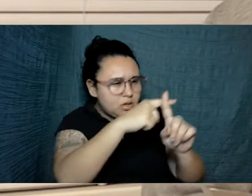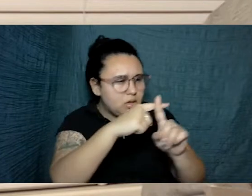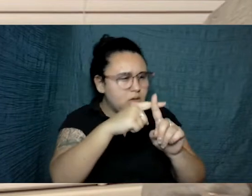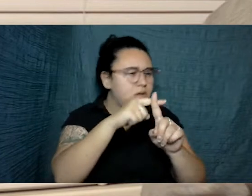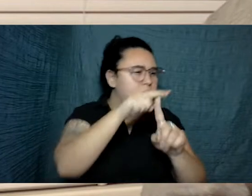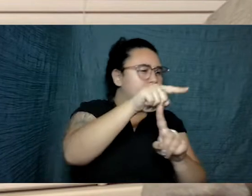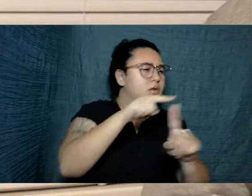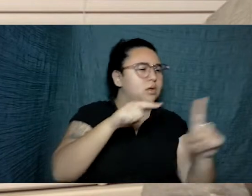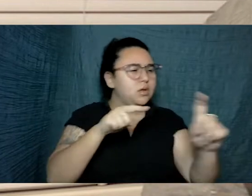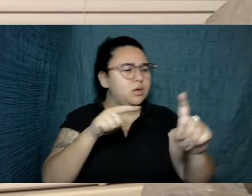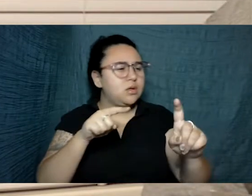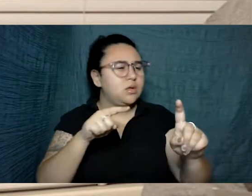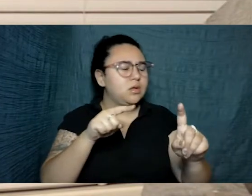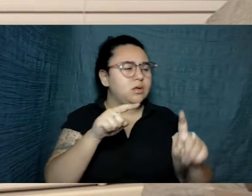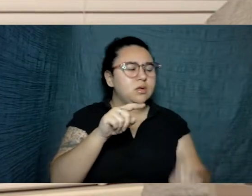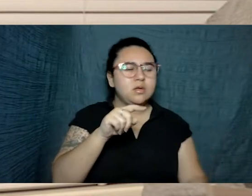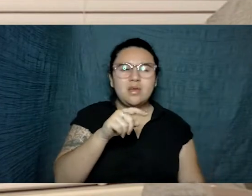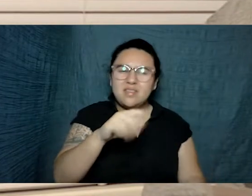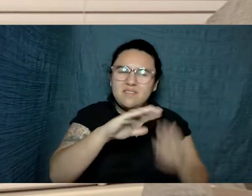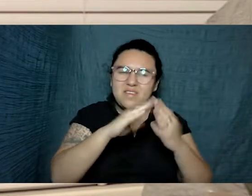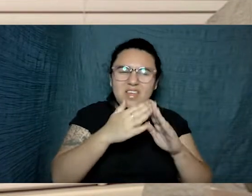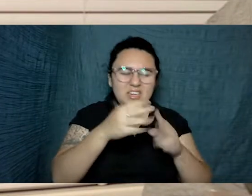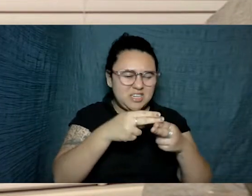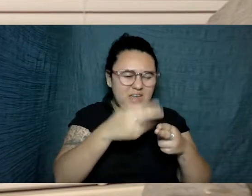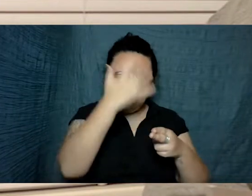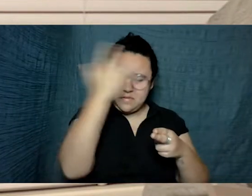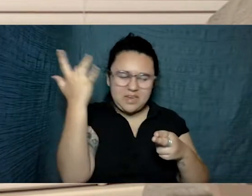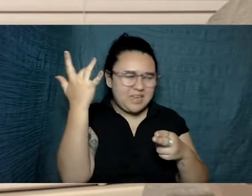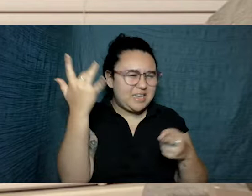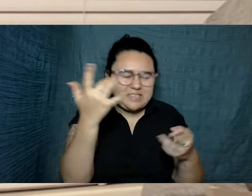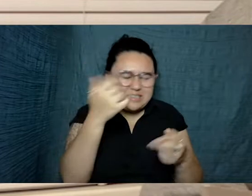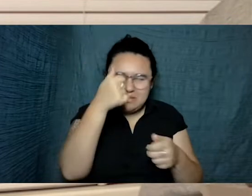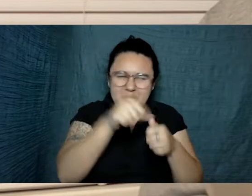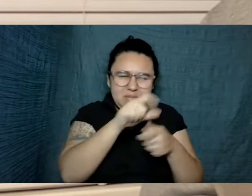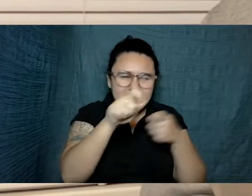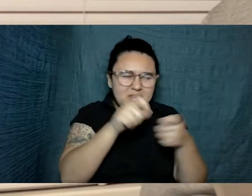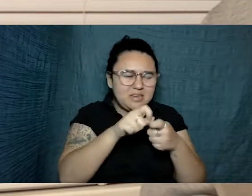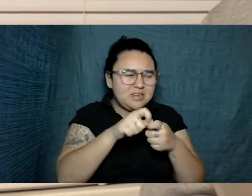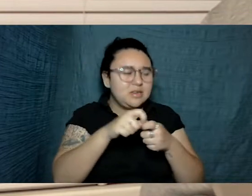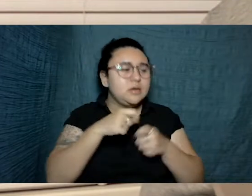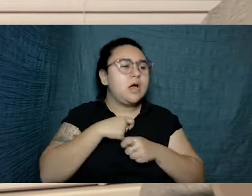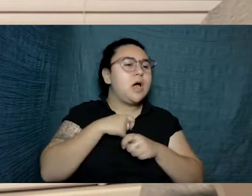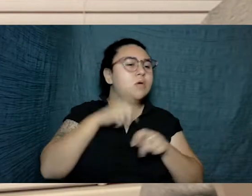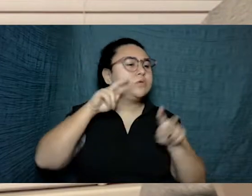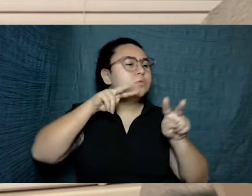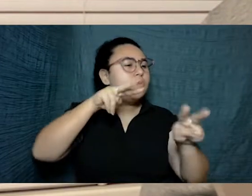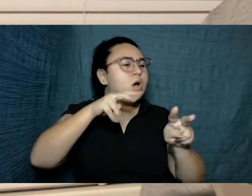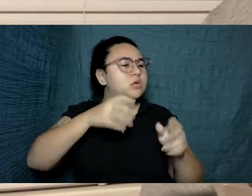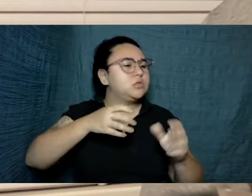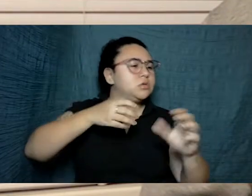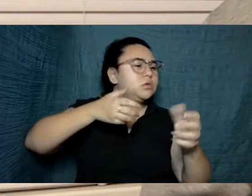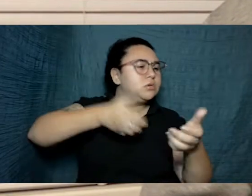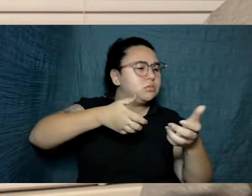village. Rakia or Sabia, I forget the name of the place. Not Al-Shula. I was on watch in the turret of my Bradley